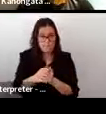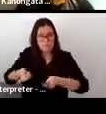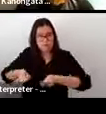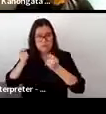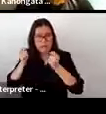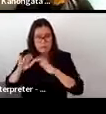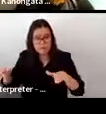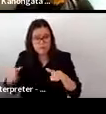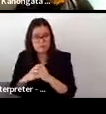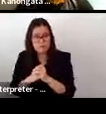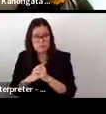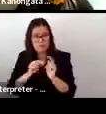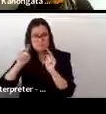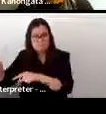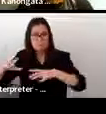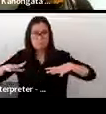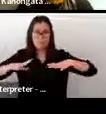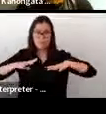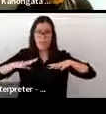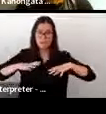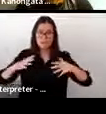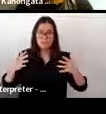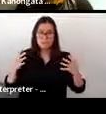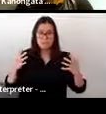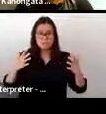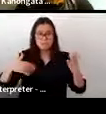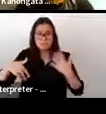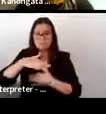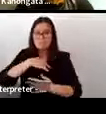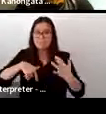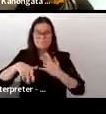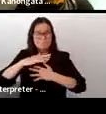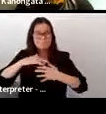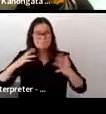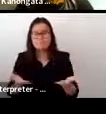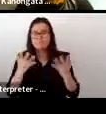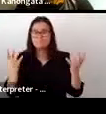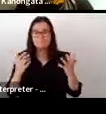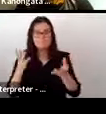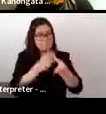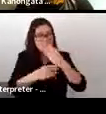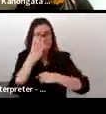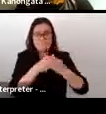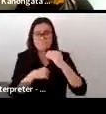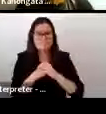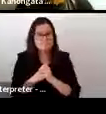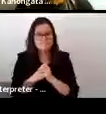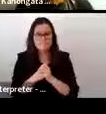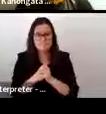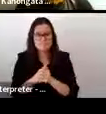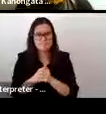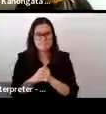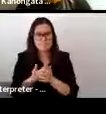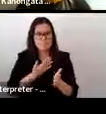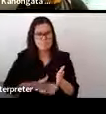recreational activities in this beautiful country, along with their present or future life partners.